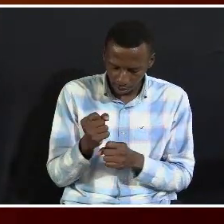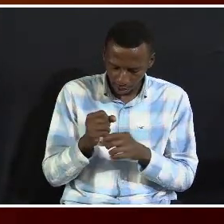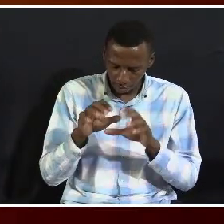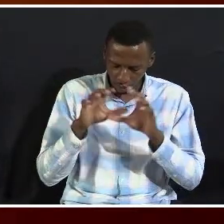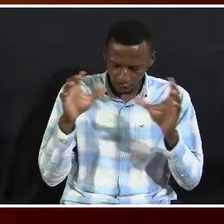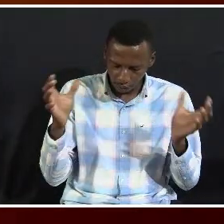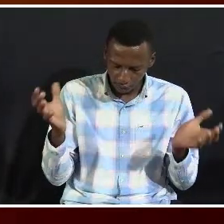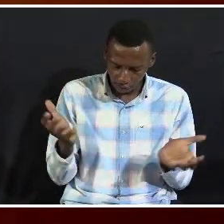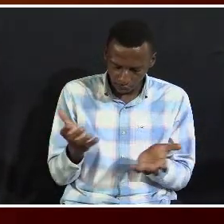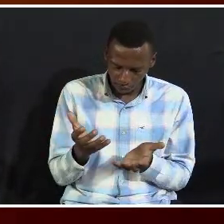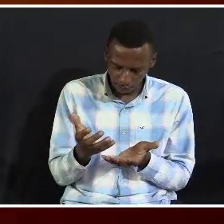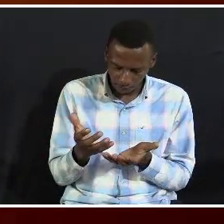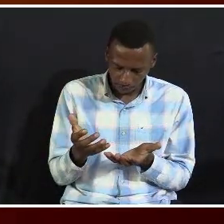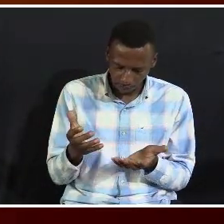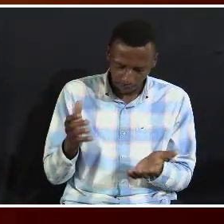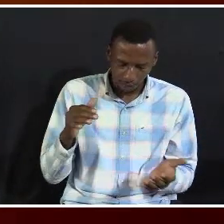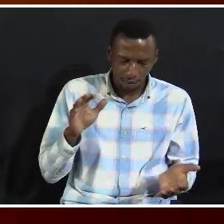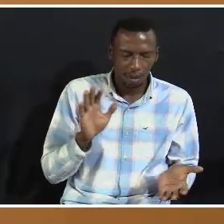bit made